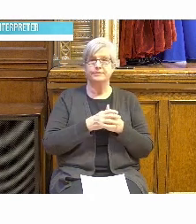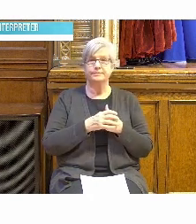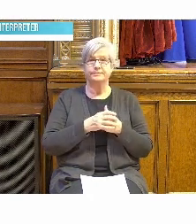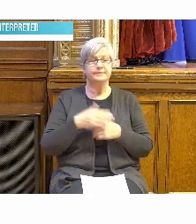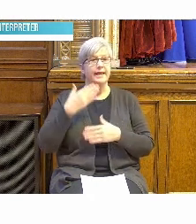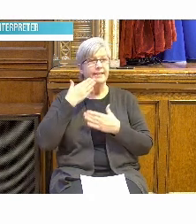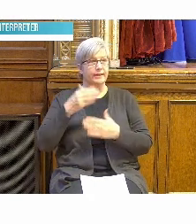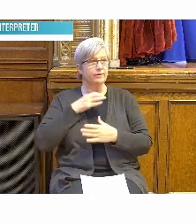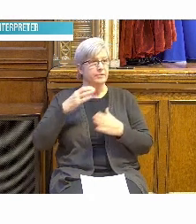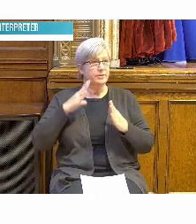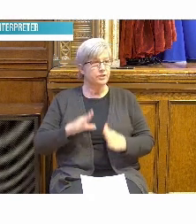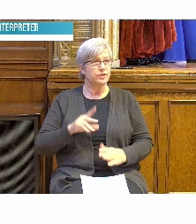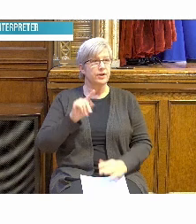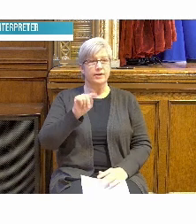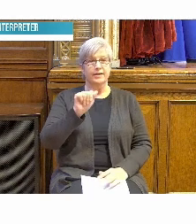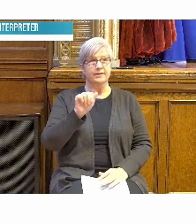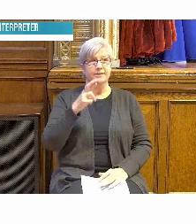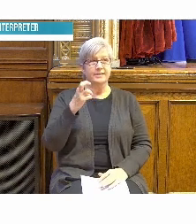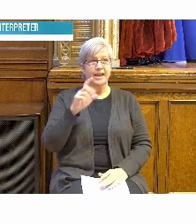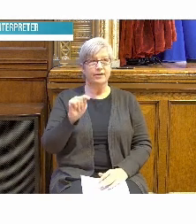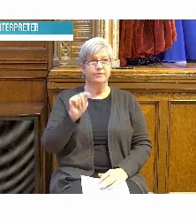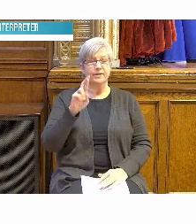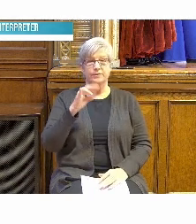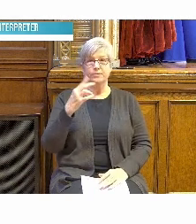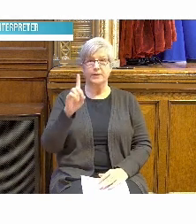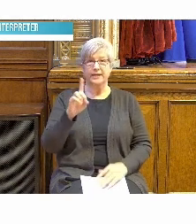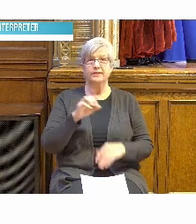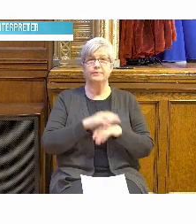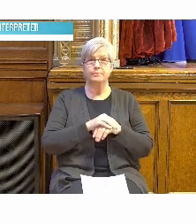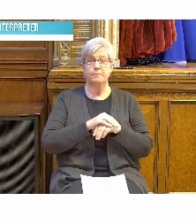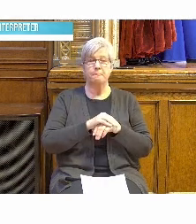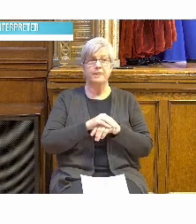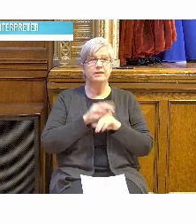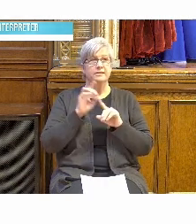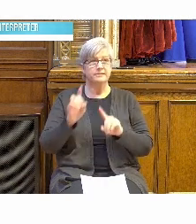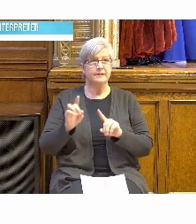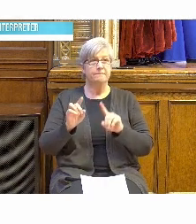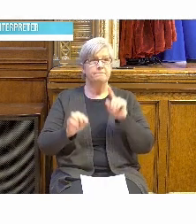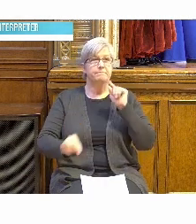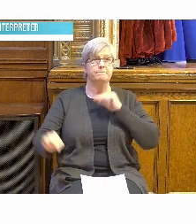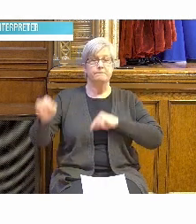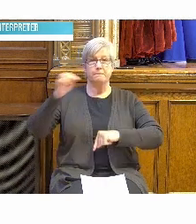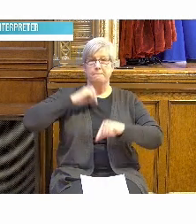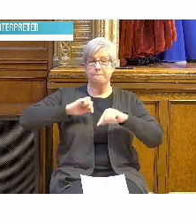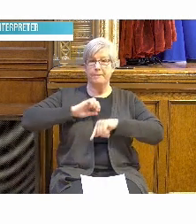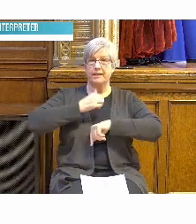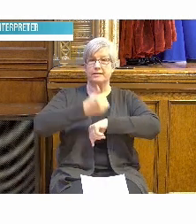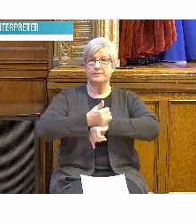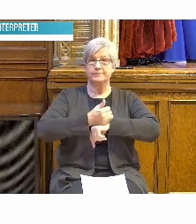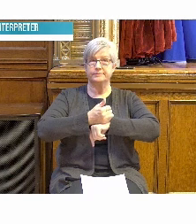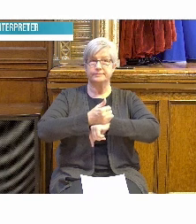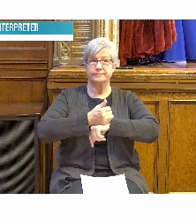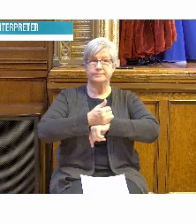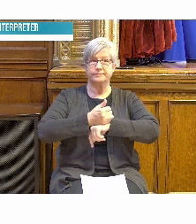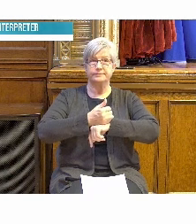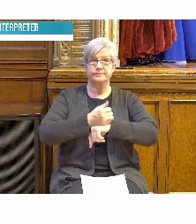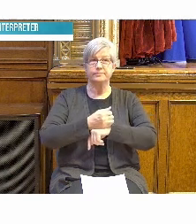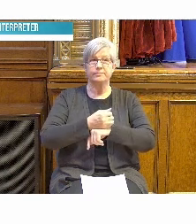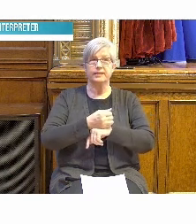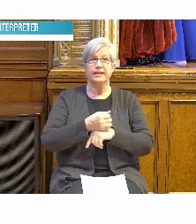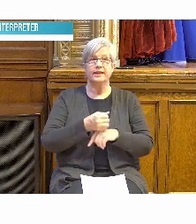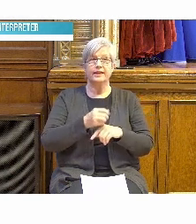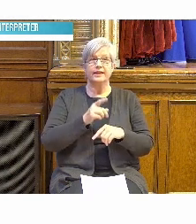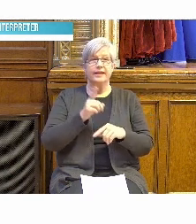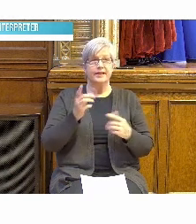Thank you, Commissioner Taryn Reed. So we need to go back just to establish if there is a